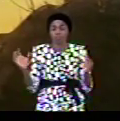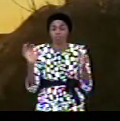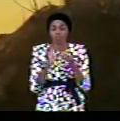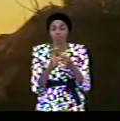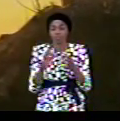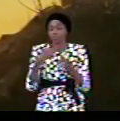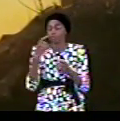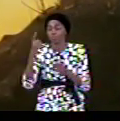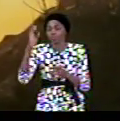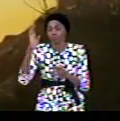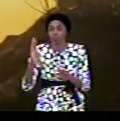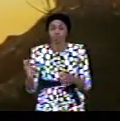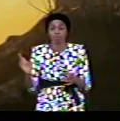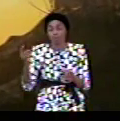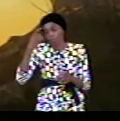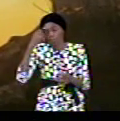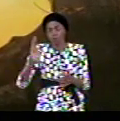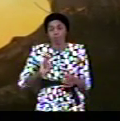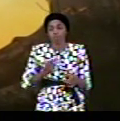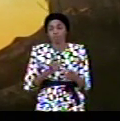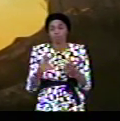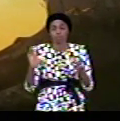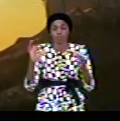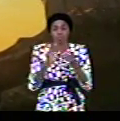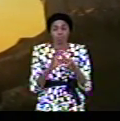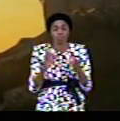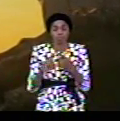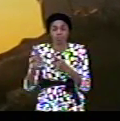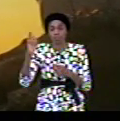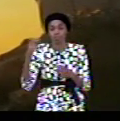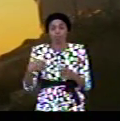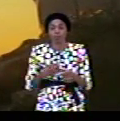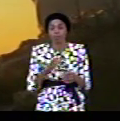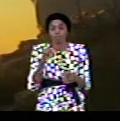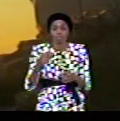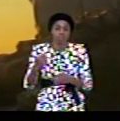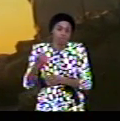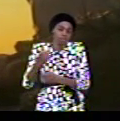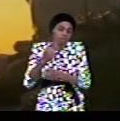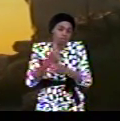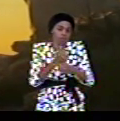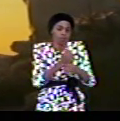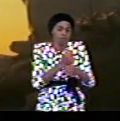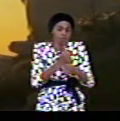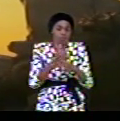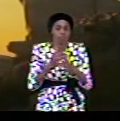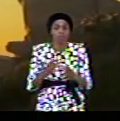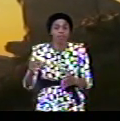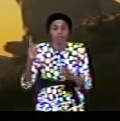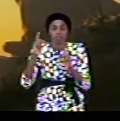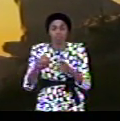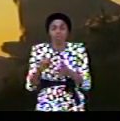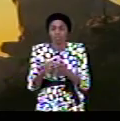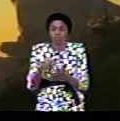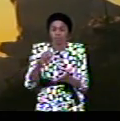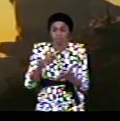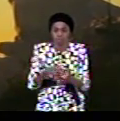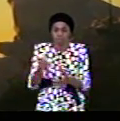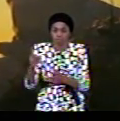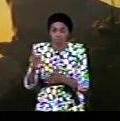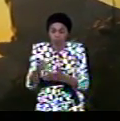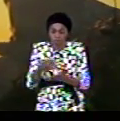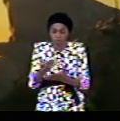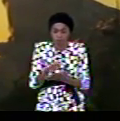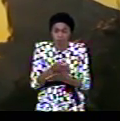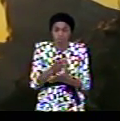us to be reconciled with God, we need the mediator, the one that stands between and brings us from where we were to